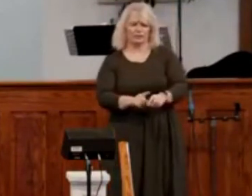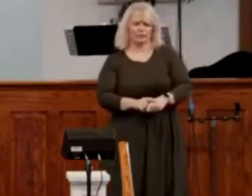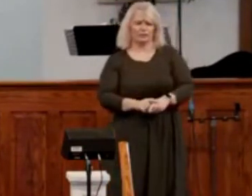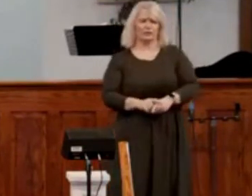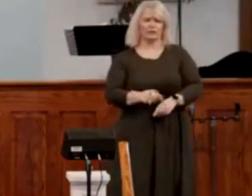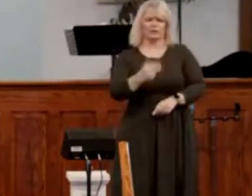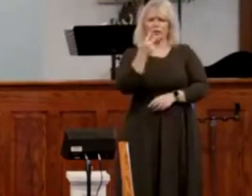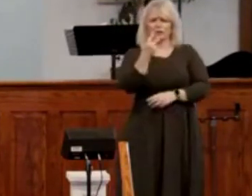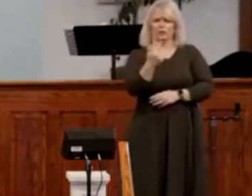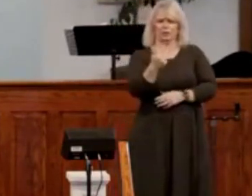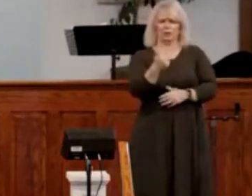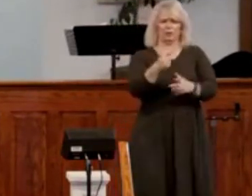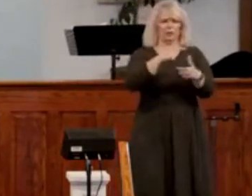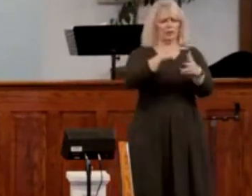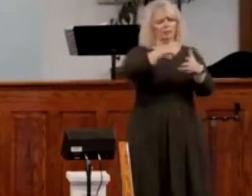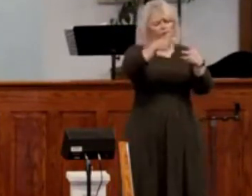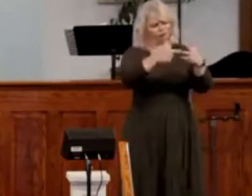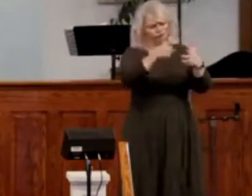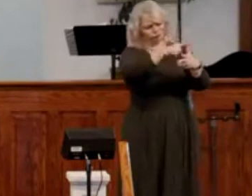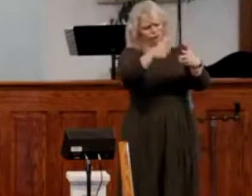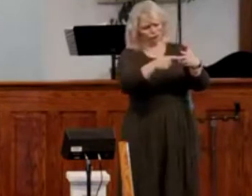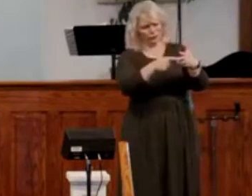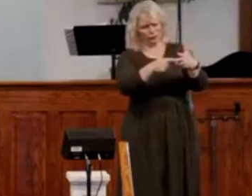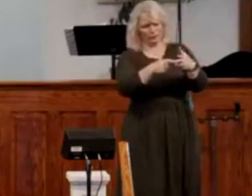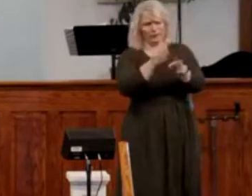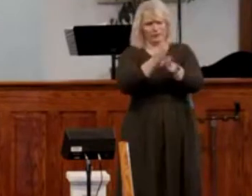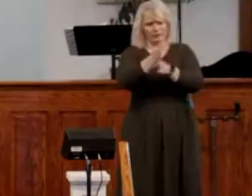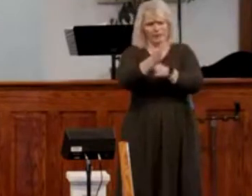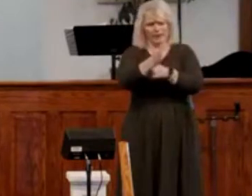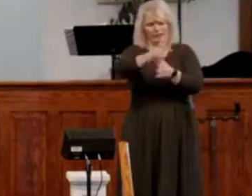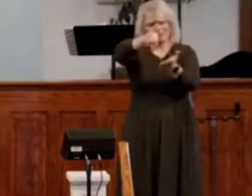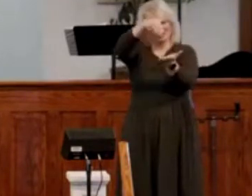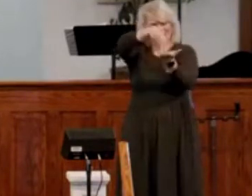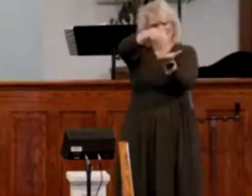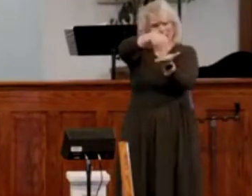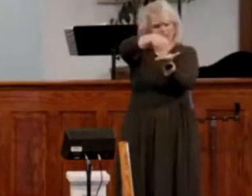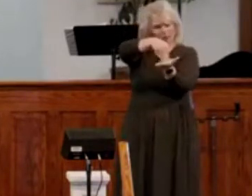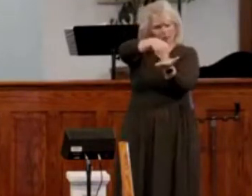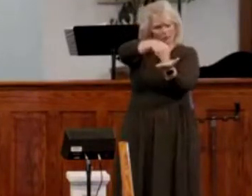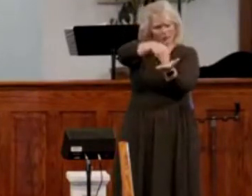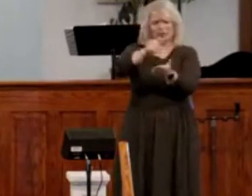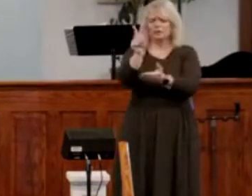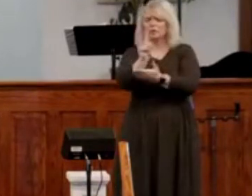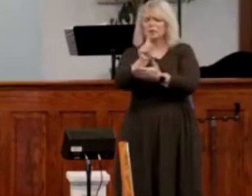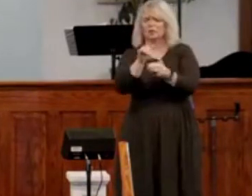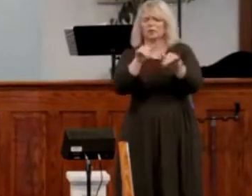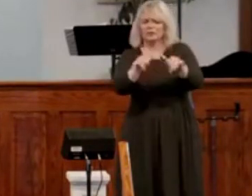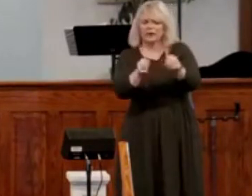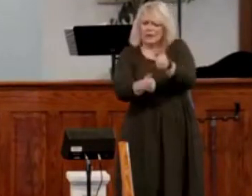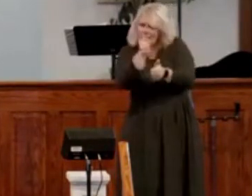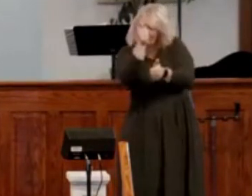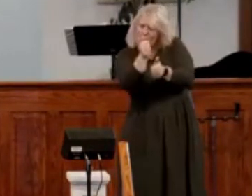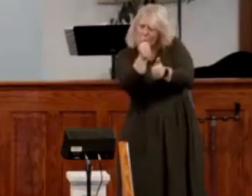There's three main points in this sermon, but the main point is right in the middle. That's the meat of it. That's where we're going to spend the most of our time. But there's these two statements